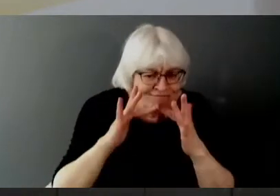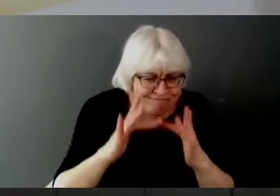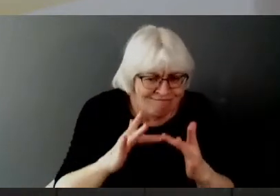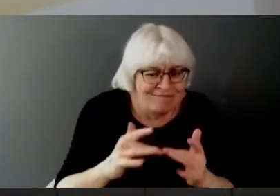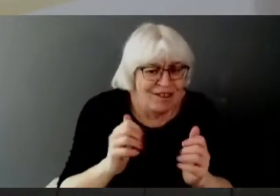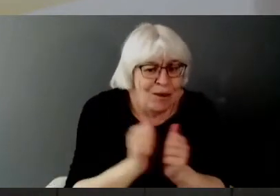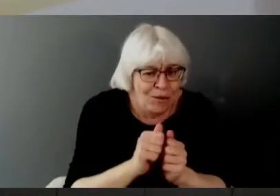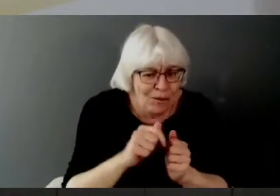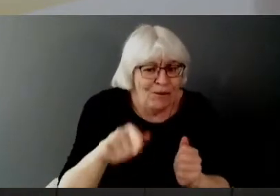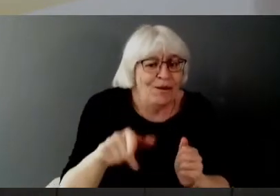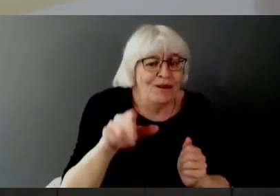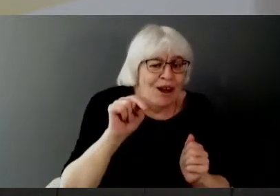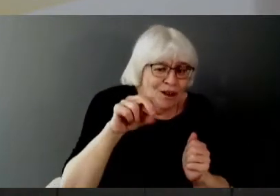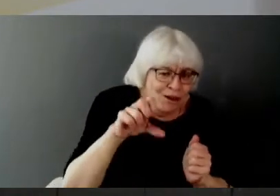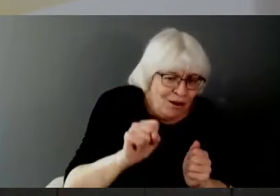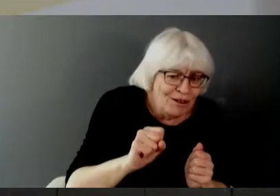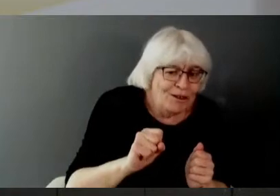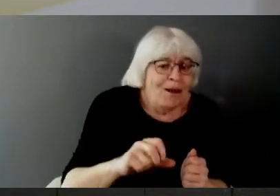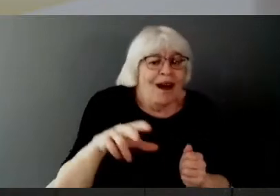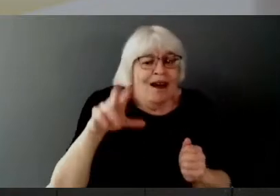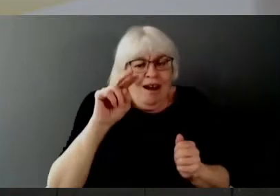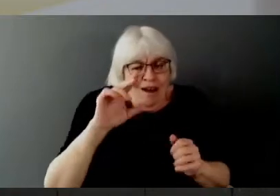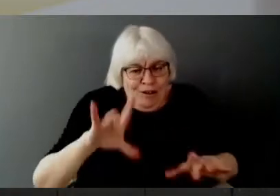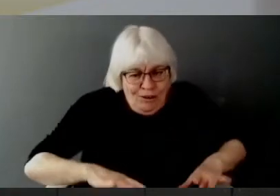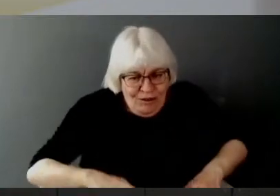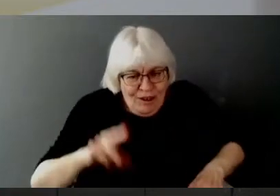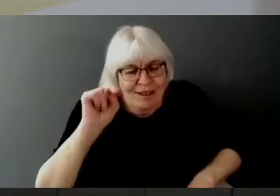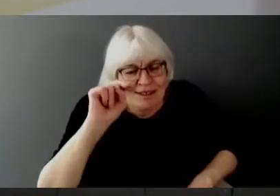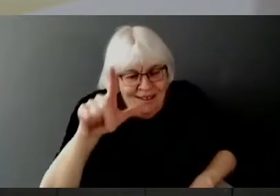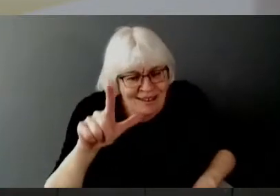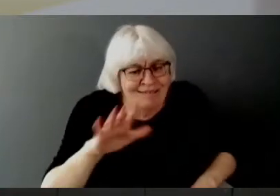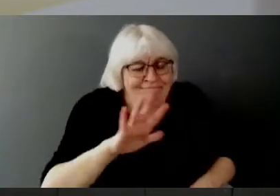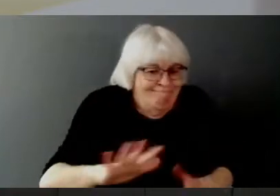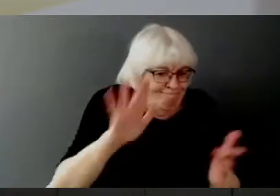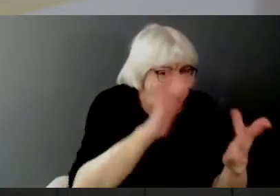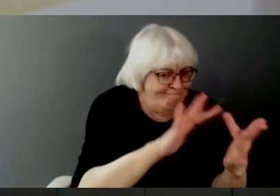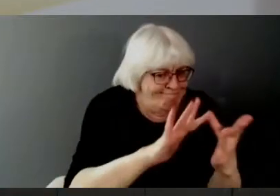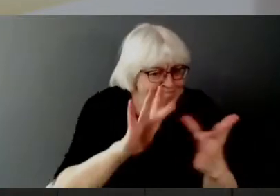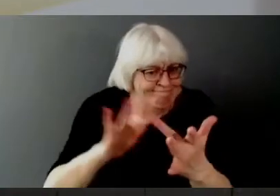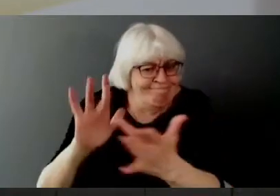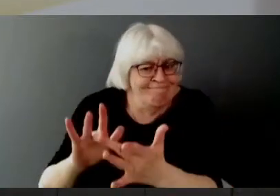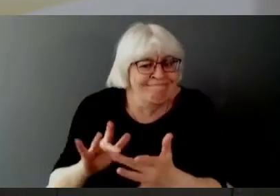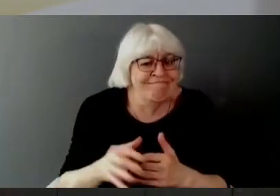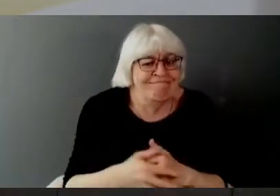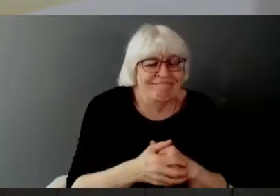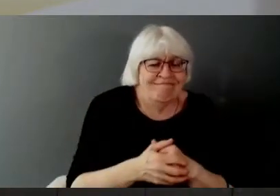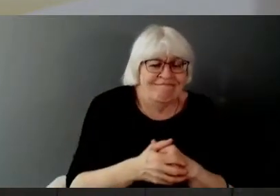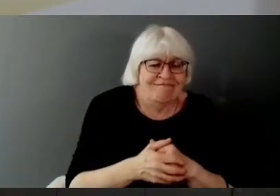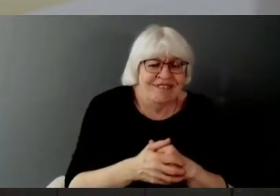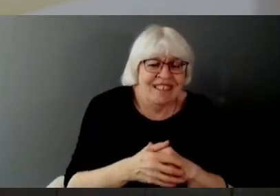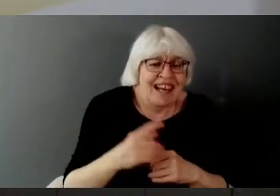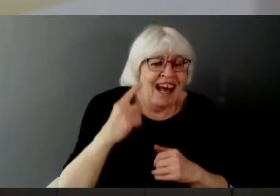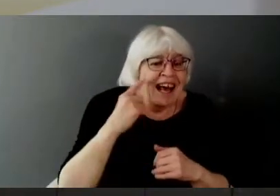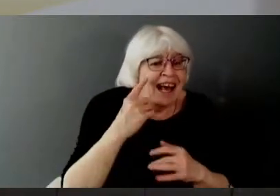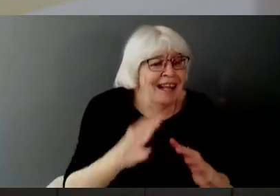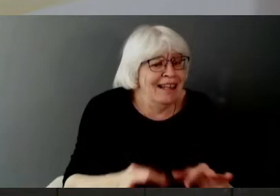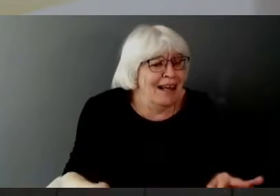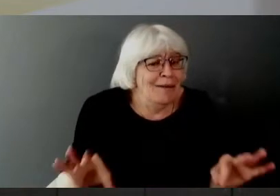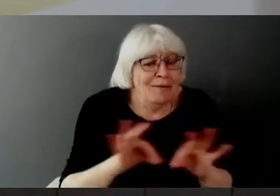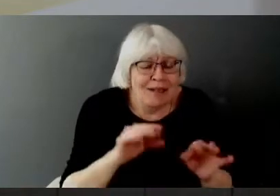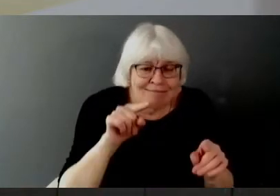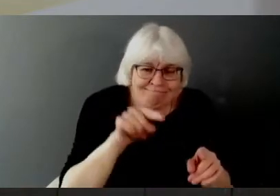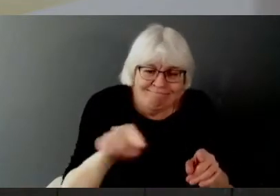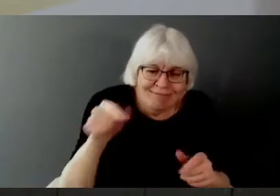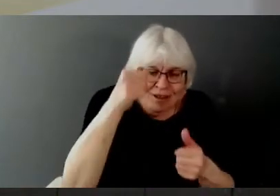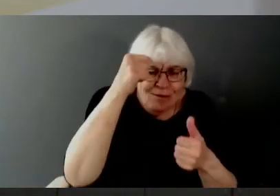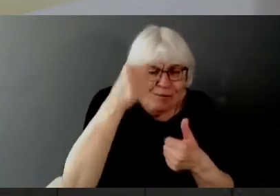Newfoundland, and New Brunswick. And I think it's a good reminder that if people have symptoms, and I know